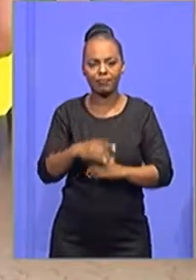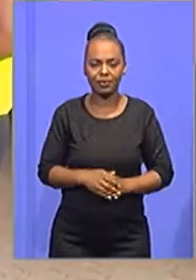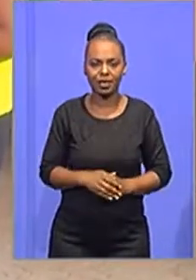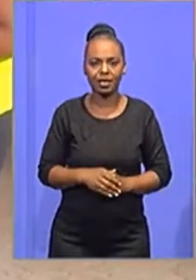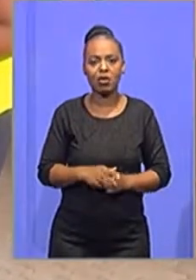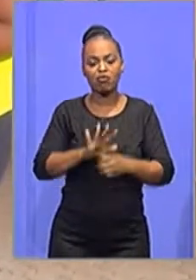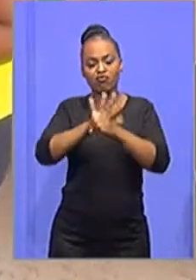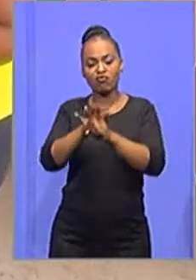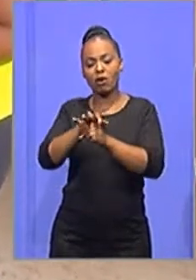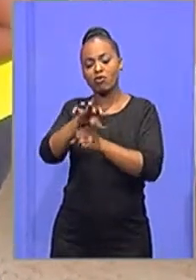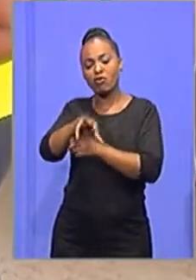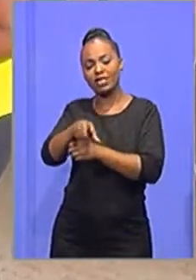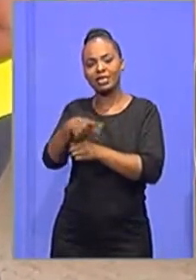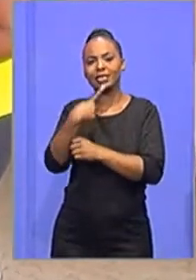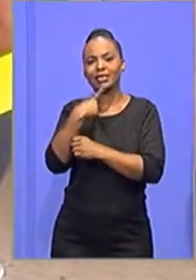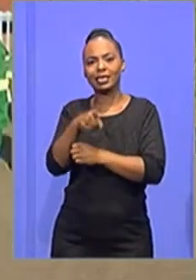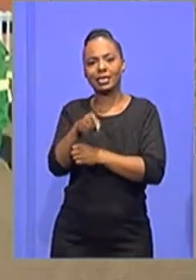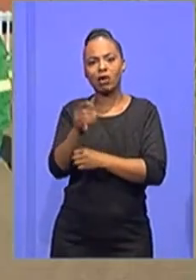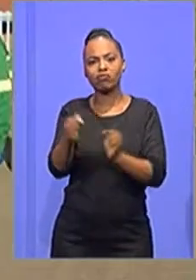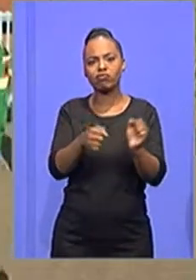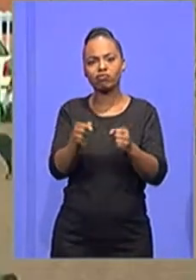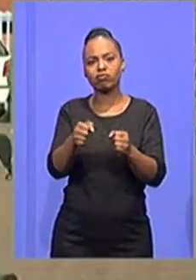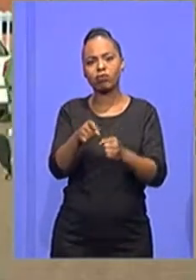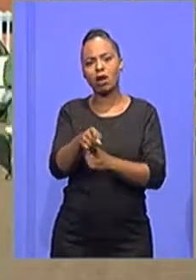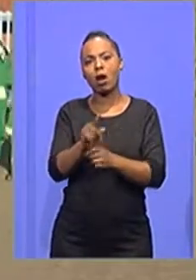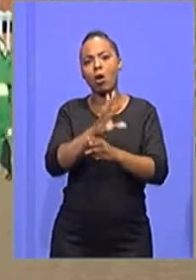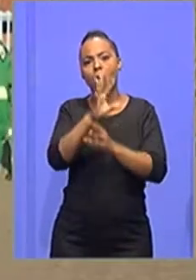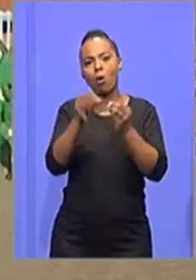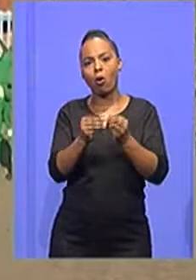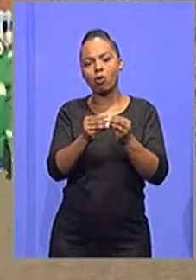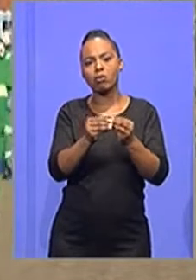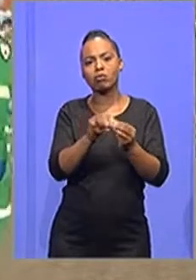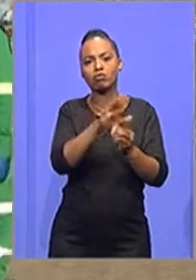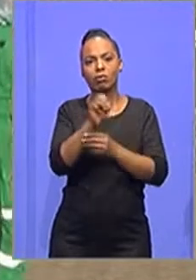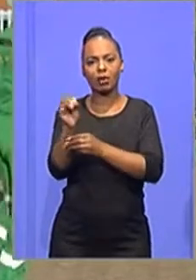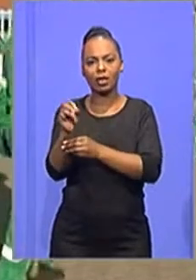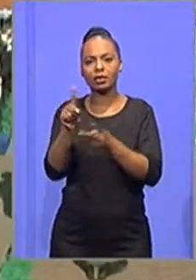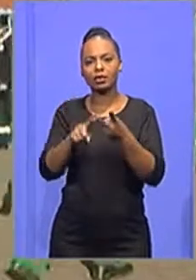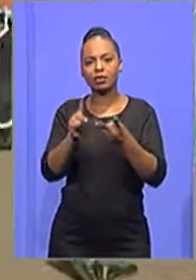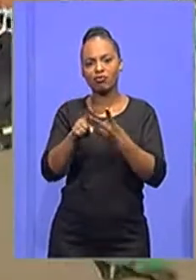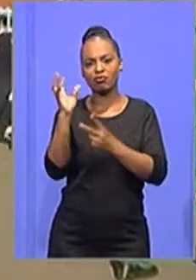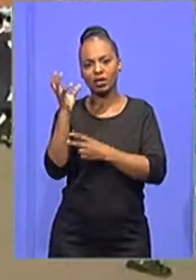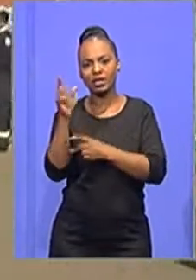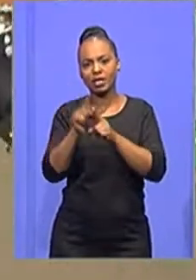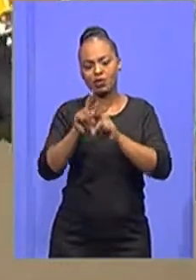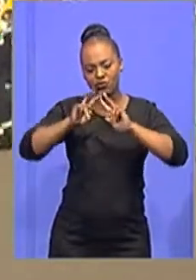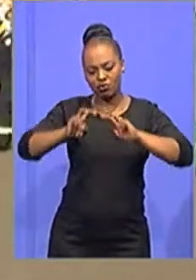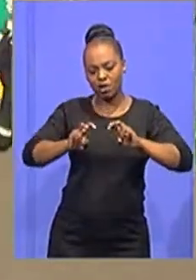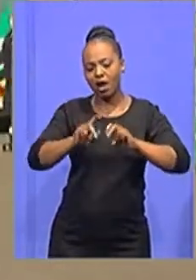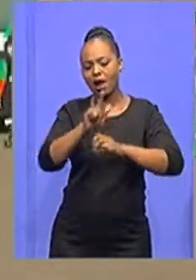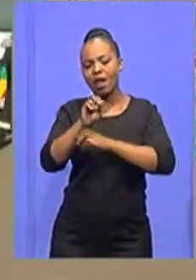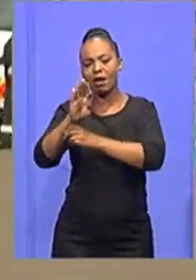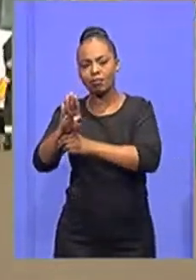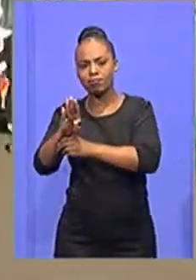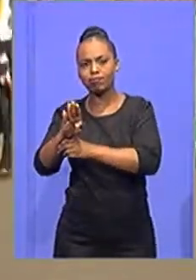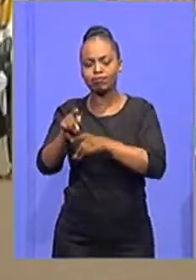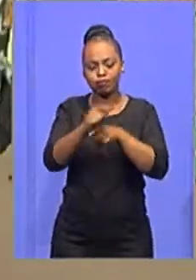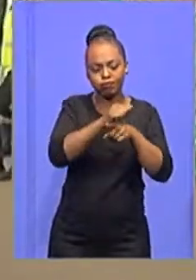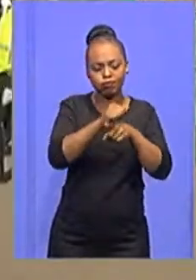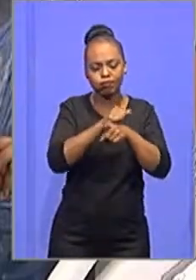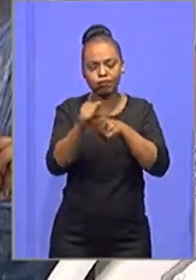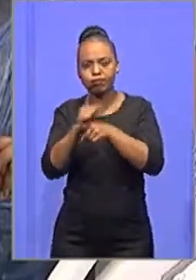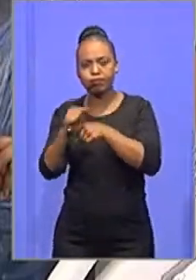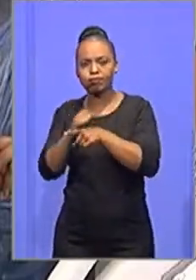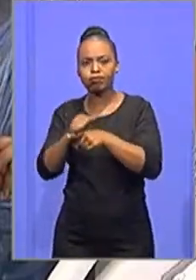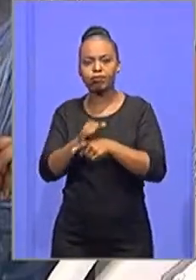ba ditirelo tsa tshoganyetso ba feta 1,900 le ba ditirelo tsa forensiki. We trained the paramedics how to take care